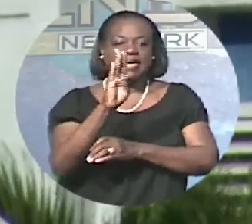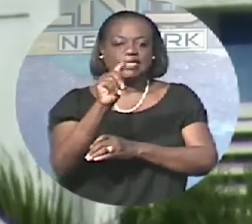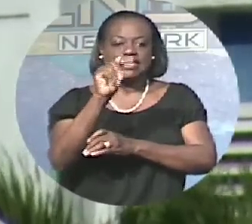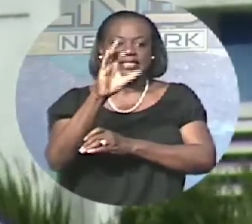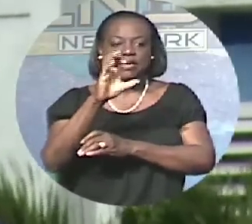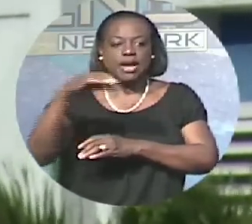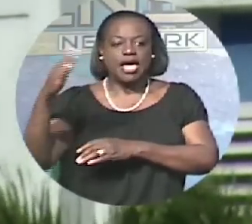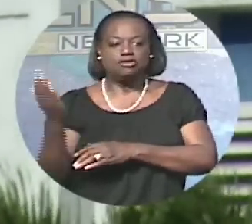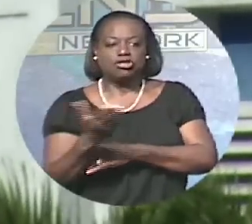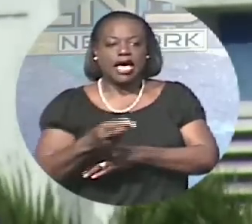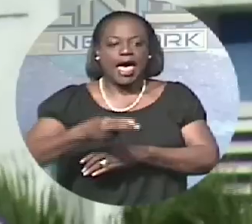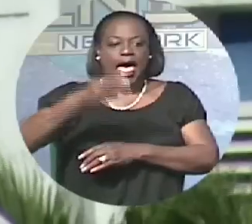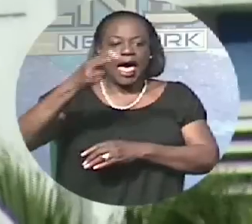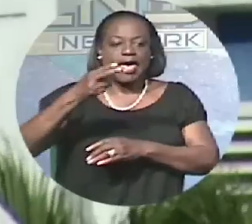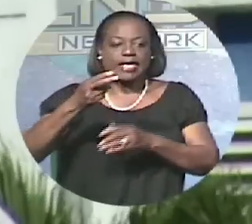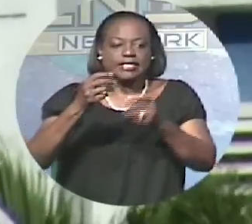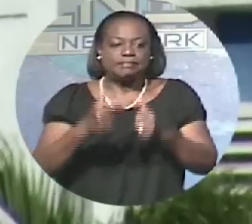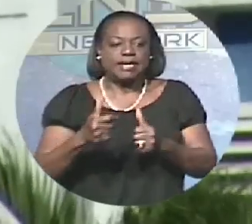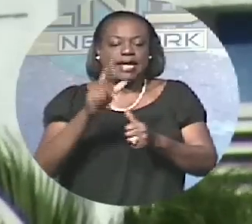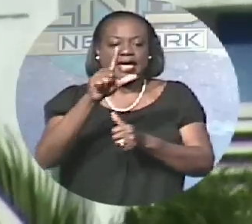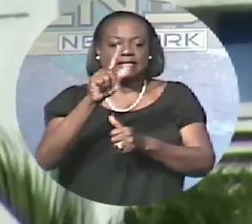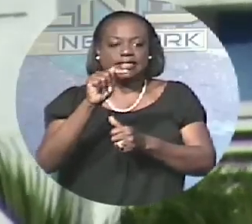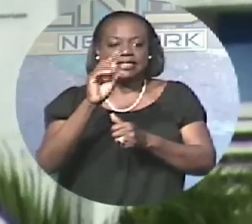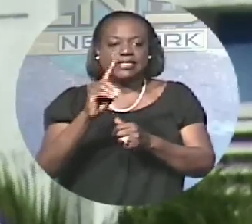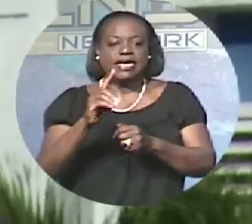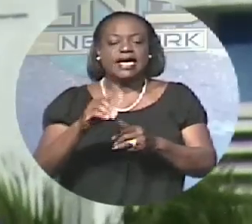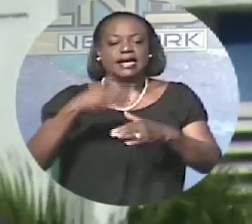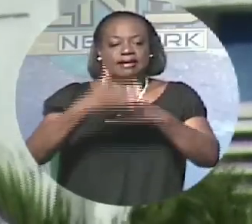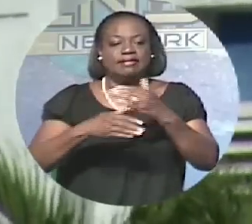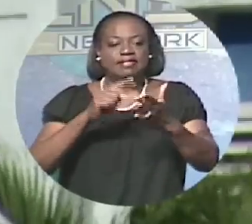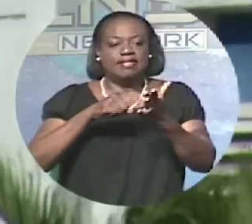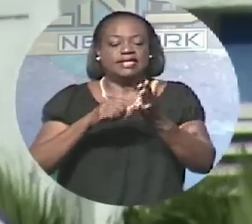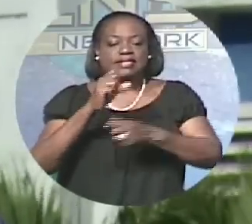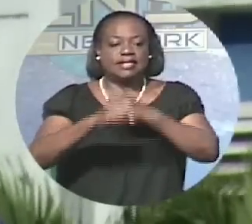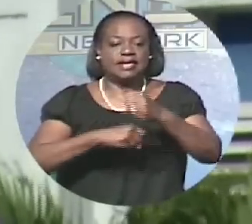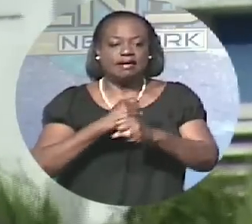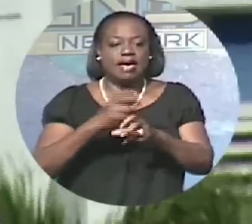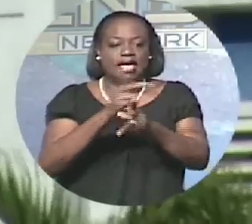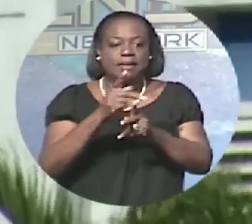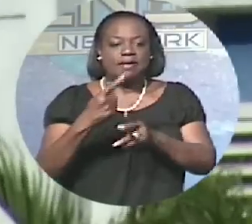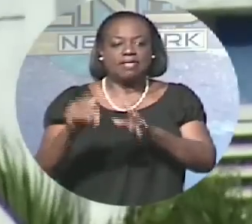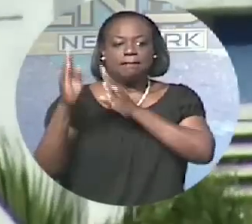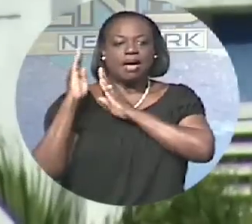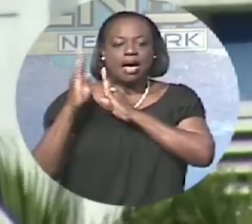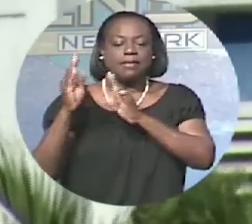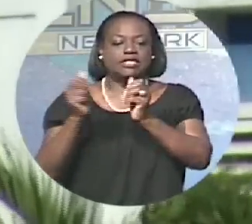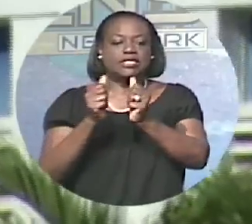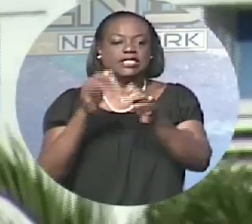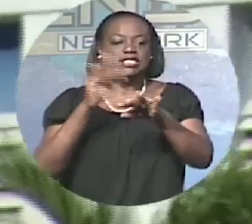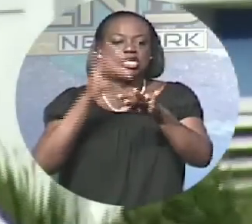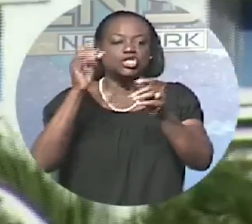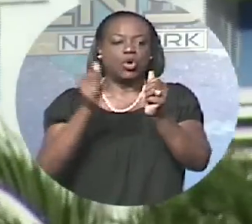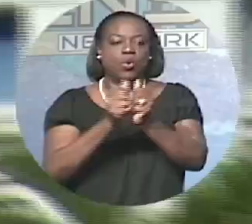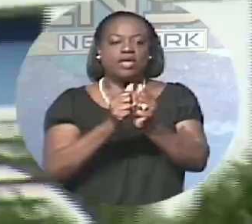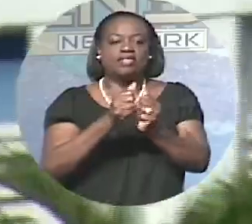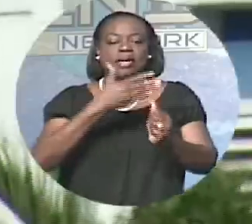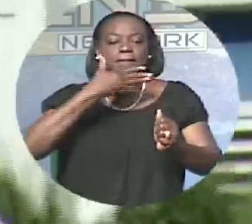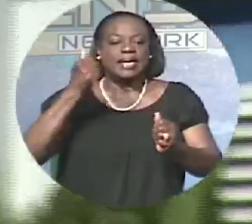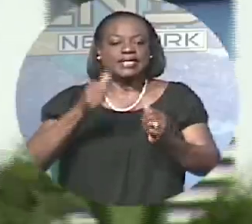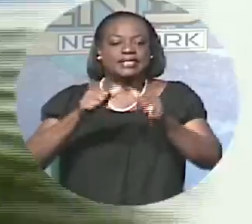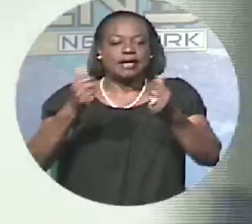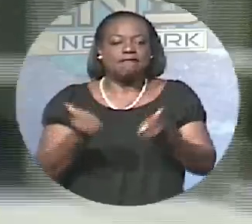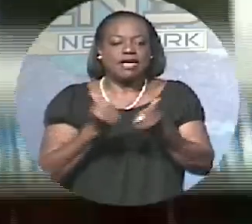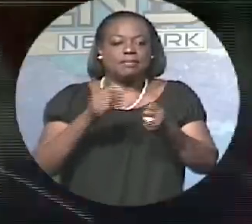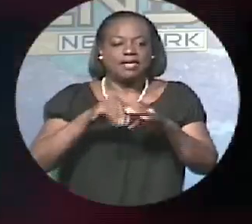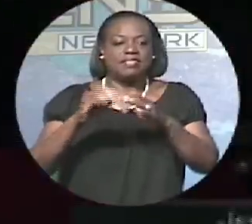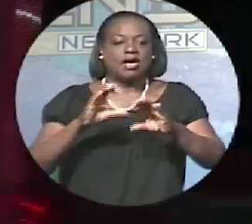even higher speed LTE network experience later this year, keeping the Bahamas in touch with the best available in the Caribbean and